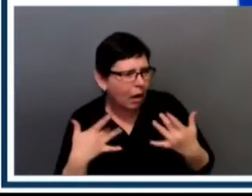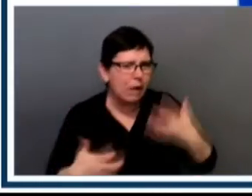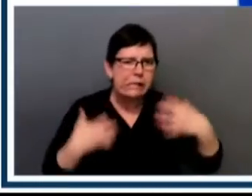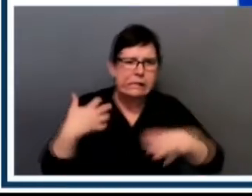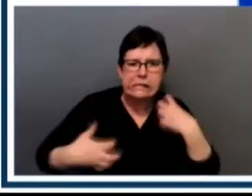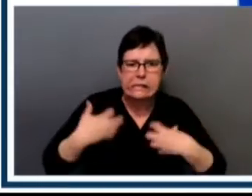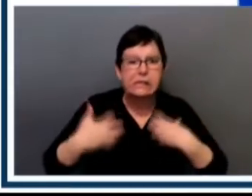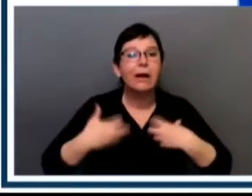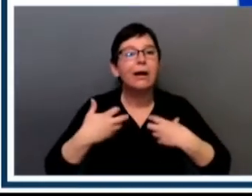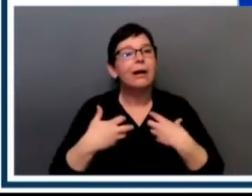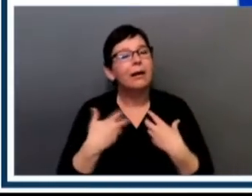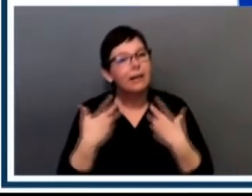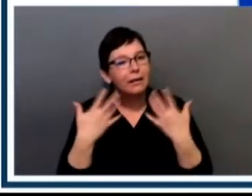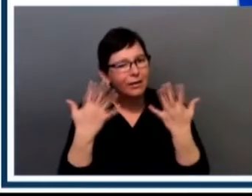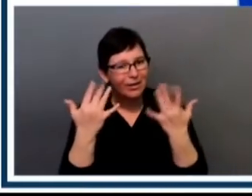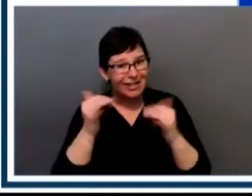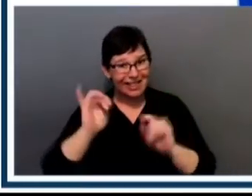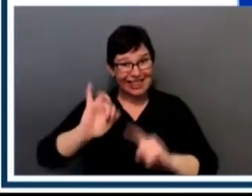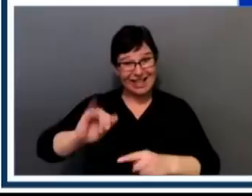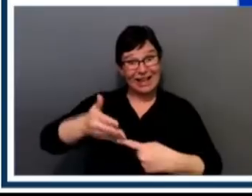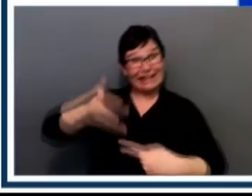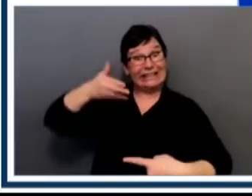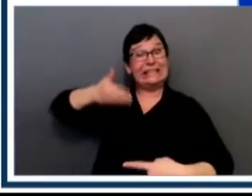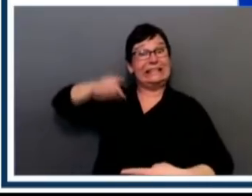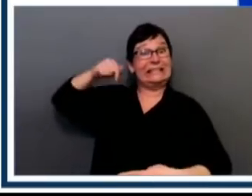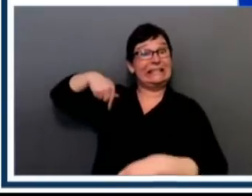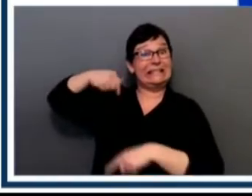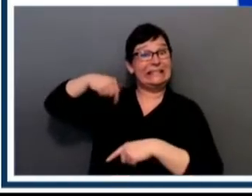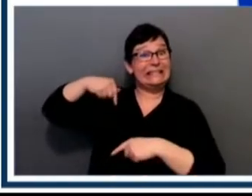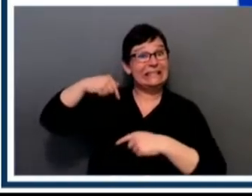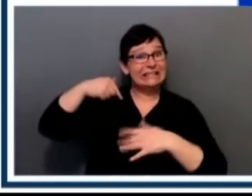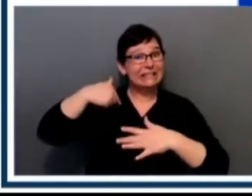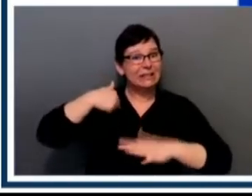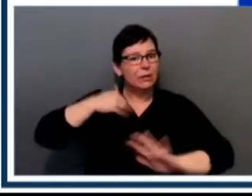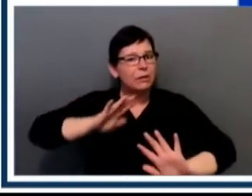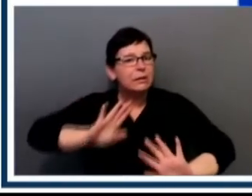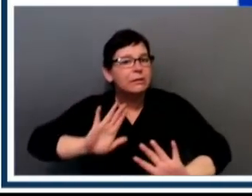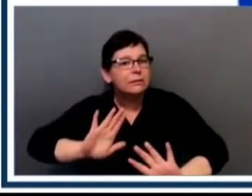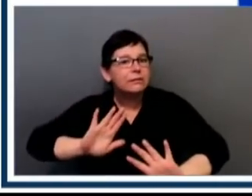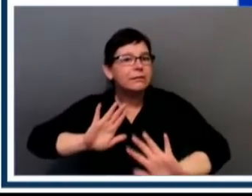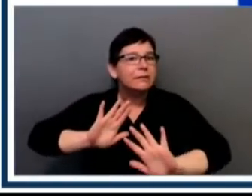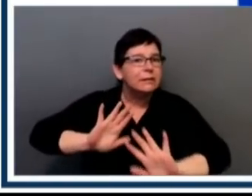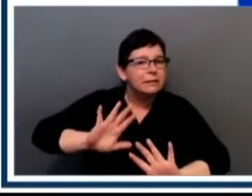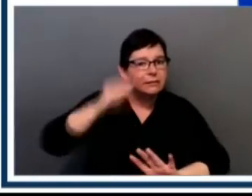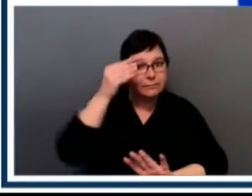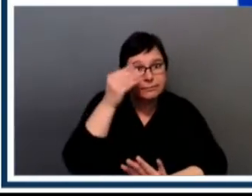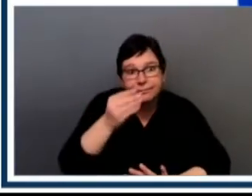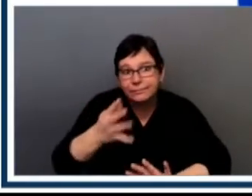to signal to people is that the change was coming. The restrictions would